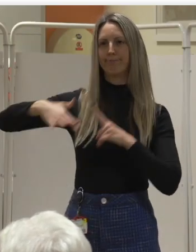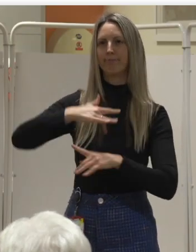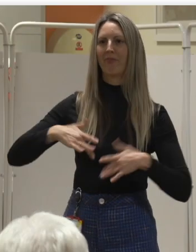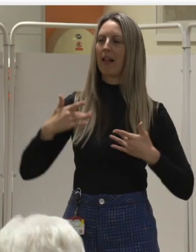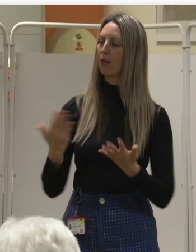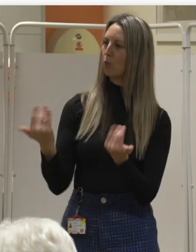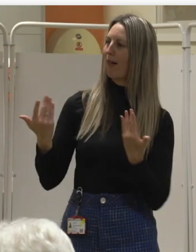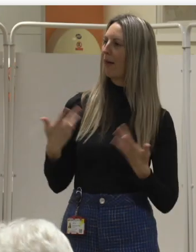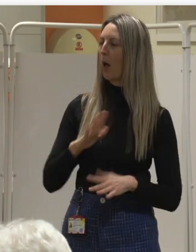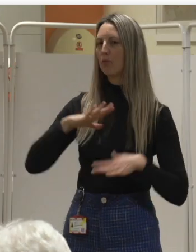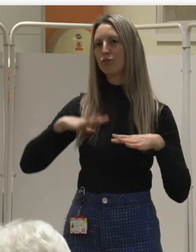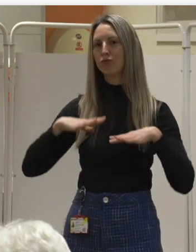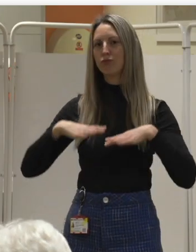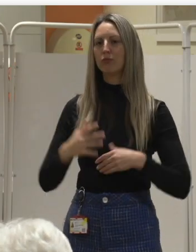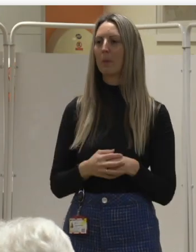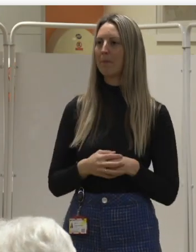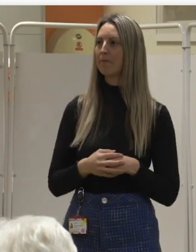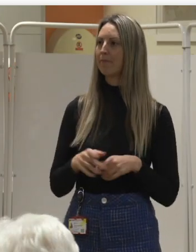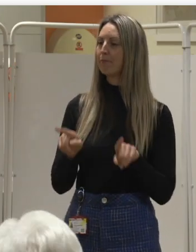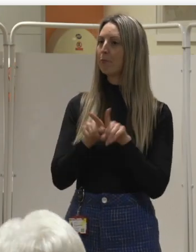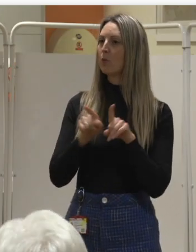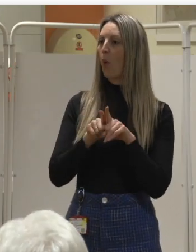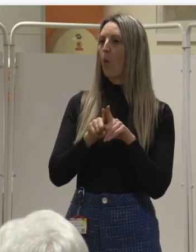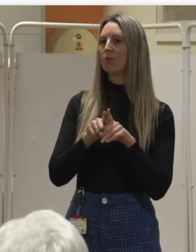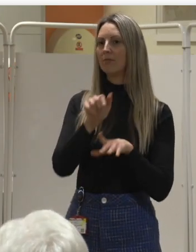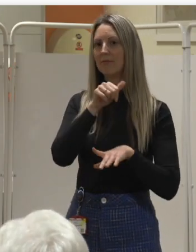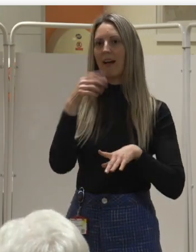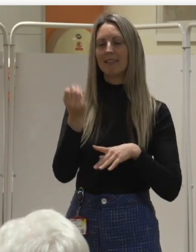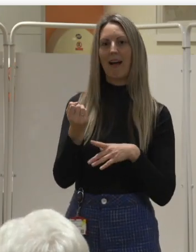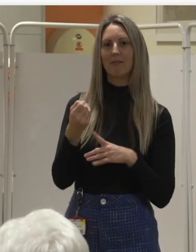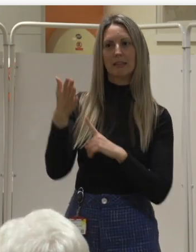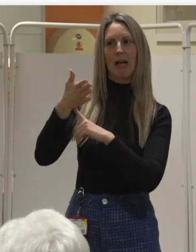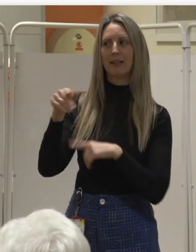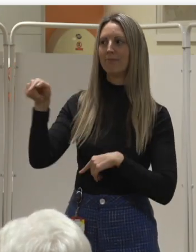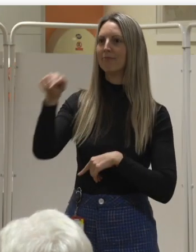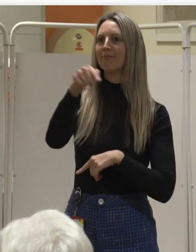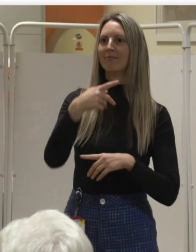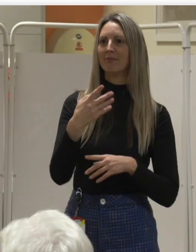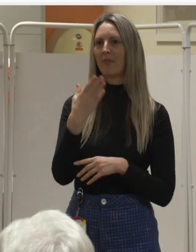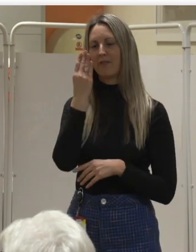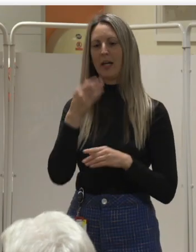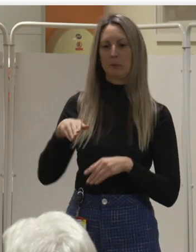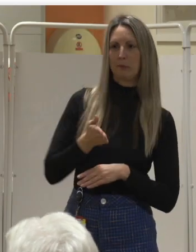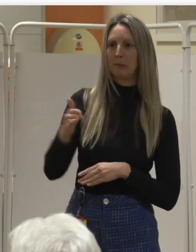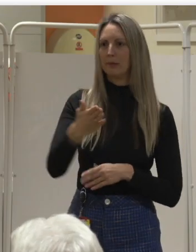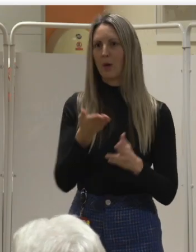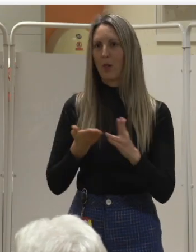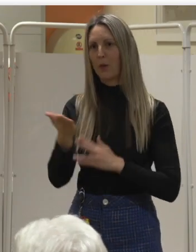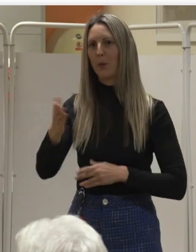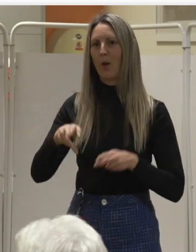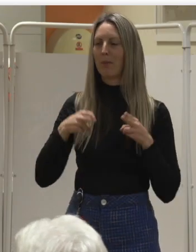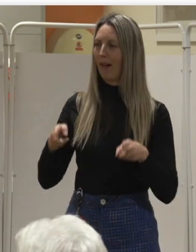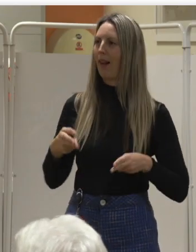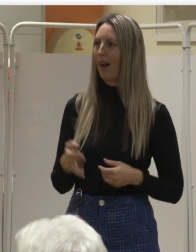patients find their way around the hospital, because it's complex, shall we say. But then we